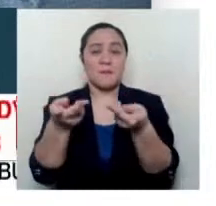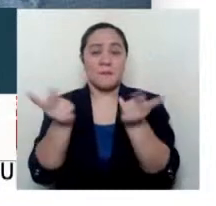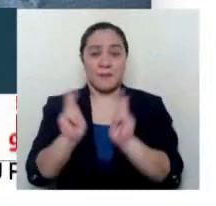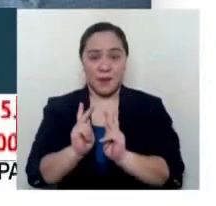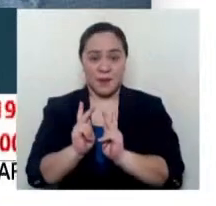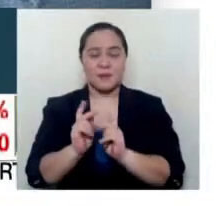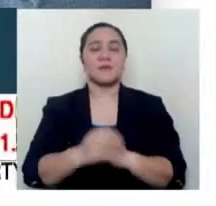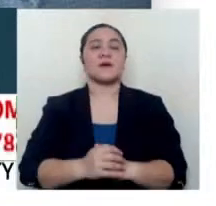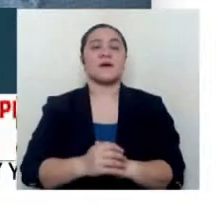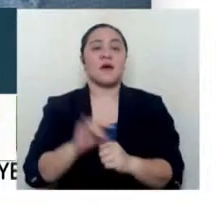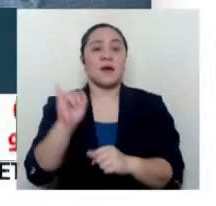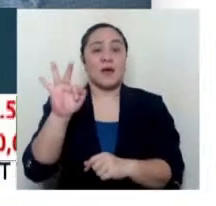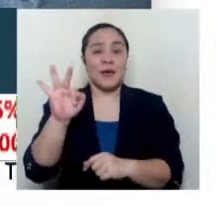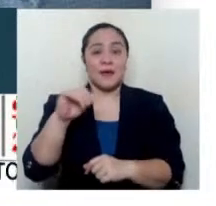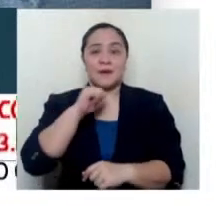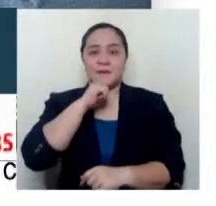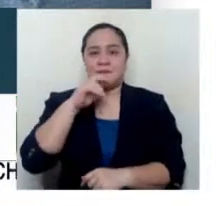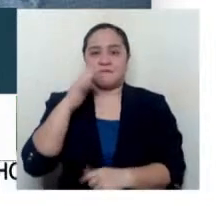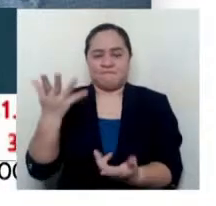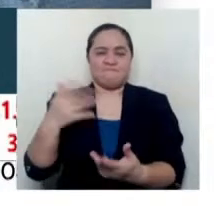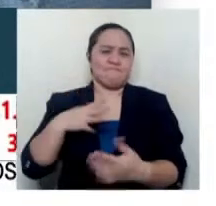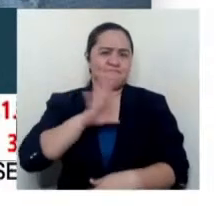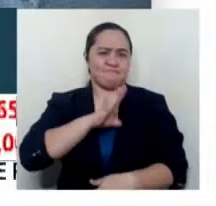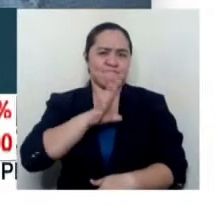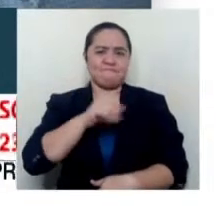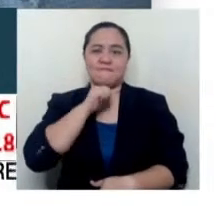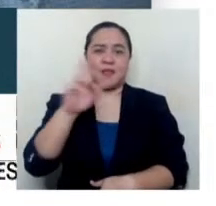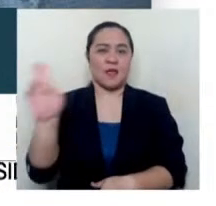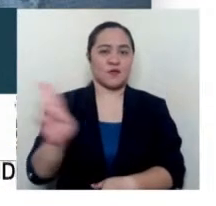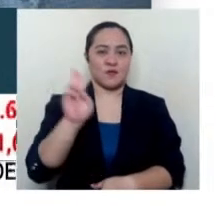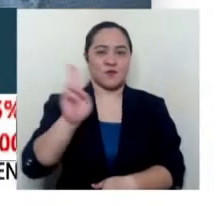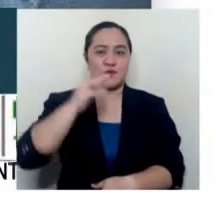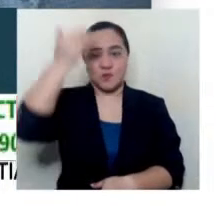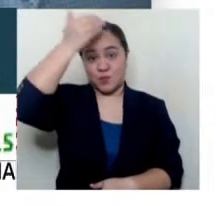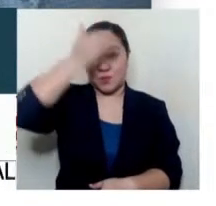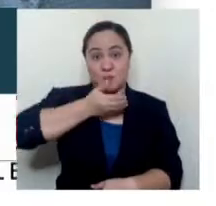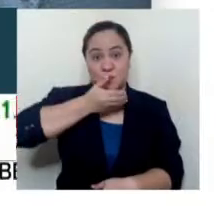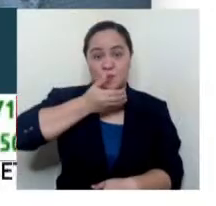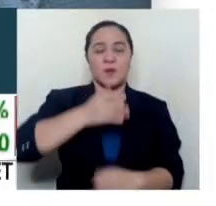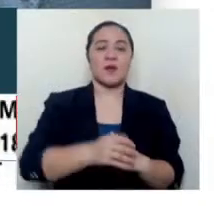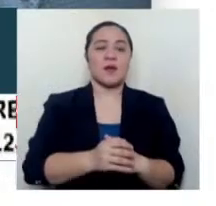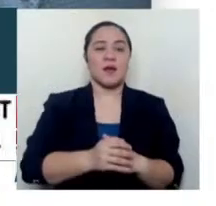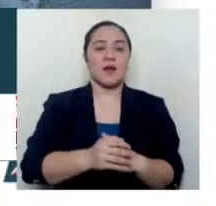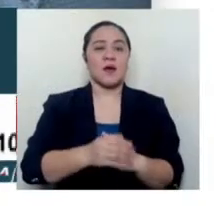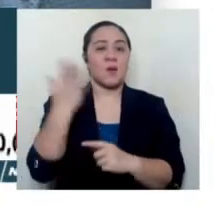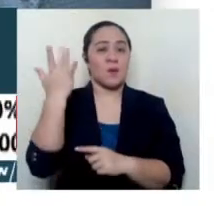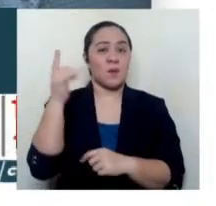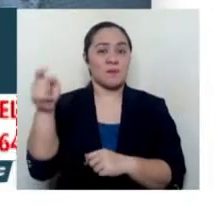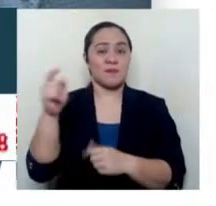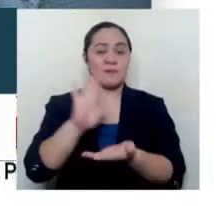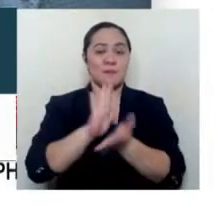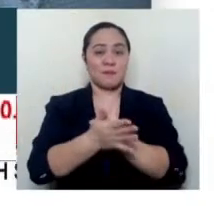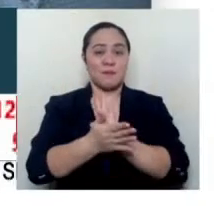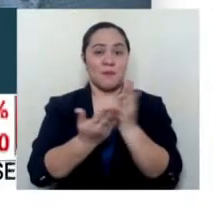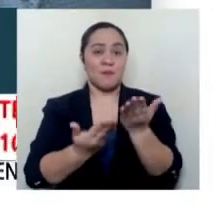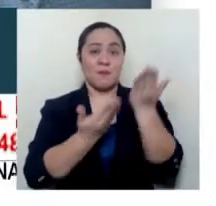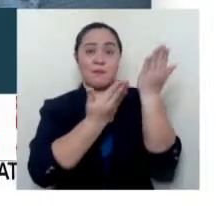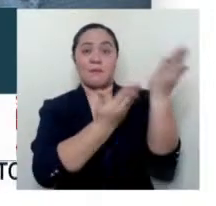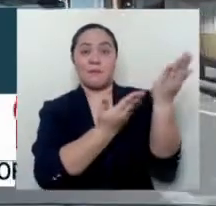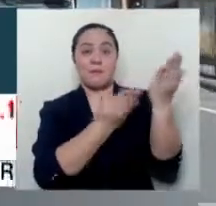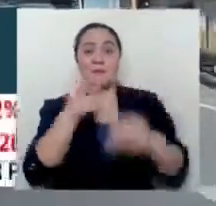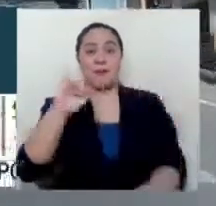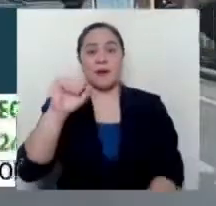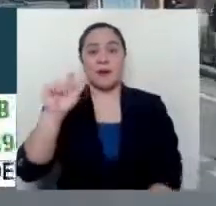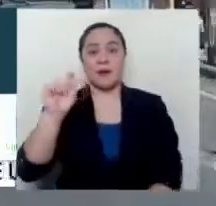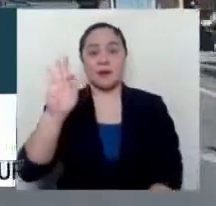wala na hong shield. Yan ang official position ng Metro Manila na aming dadalhin po sa IATF.